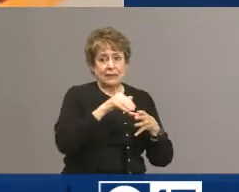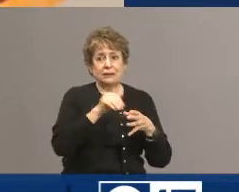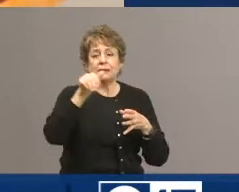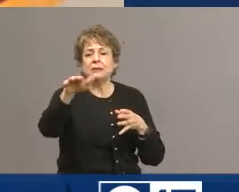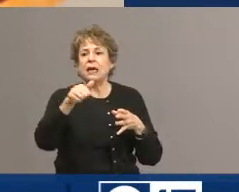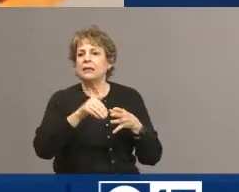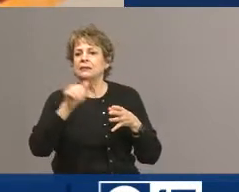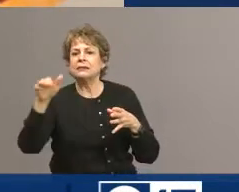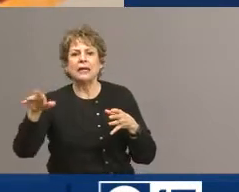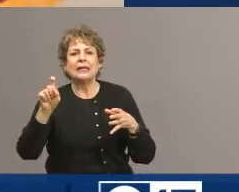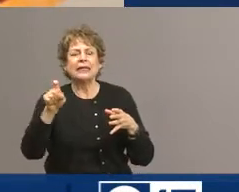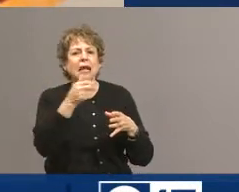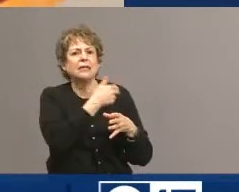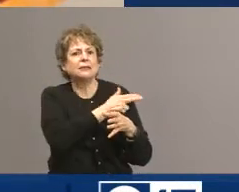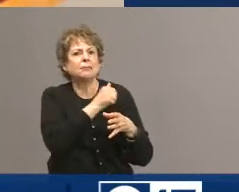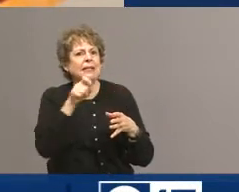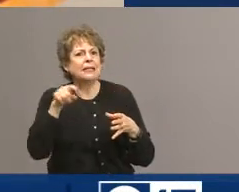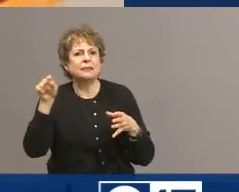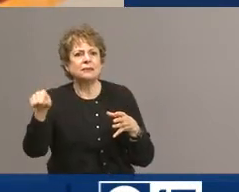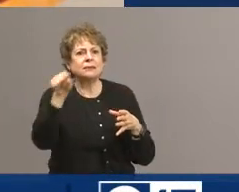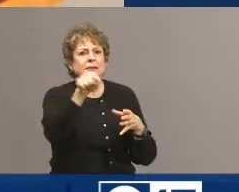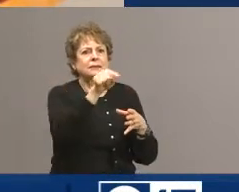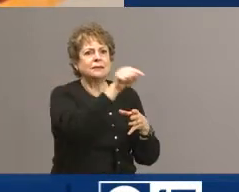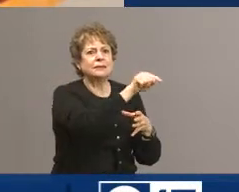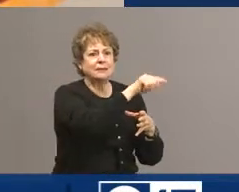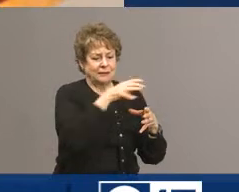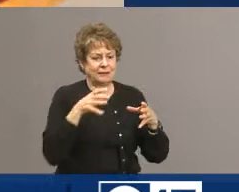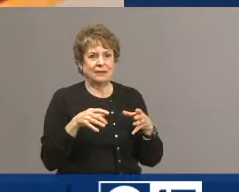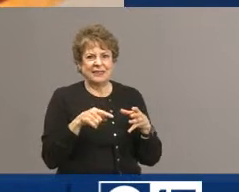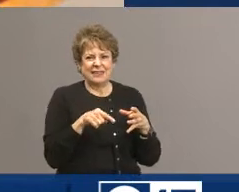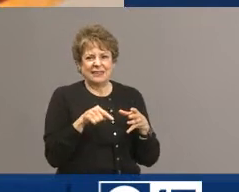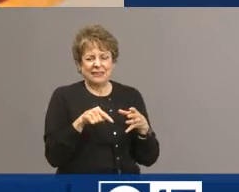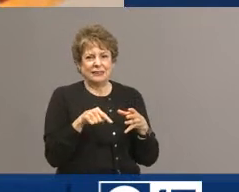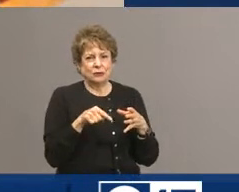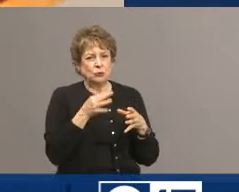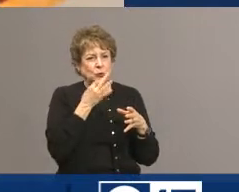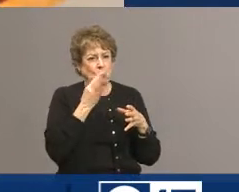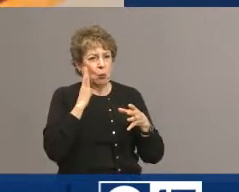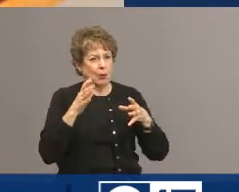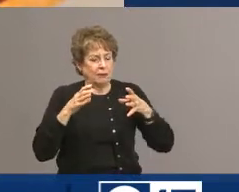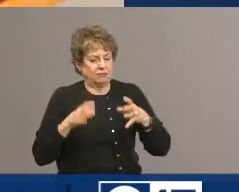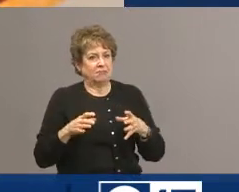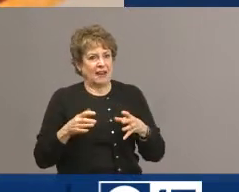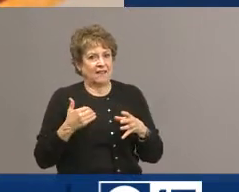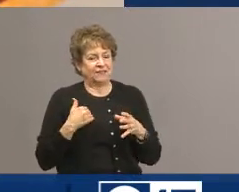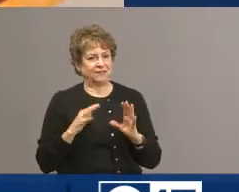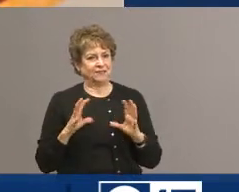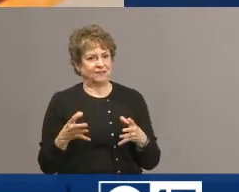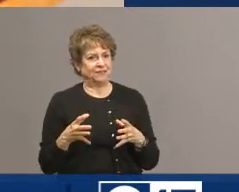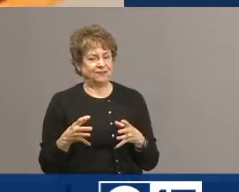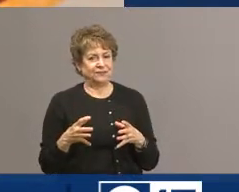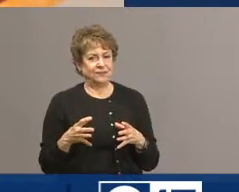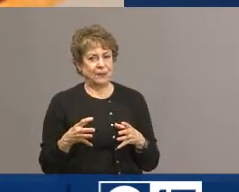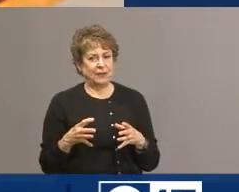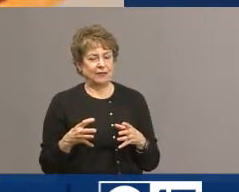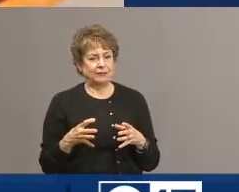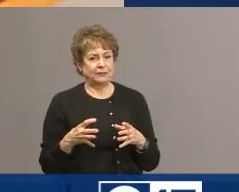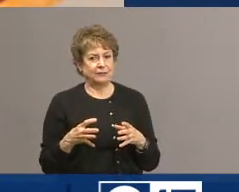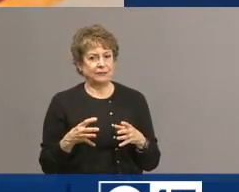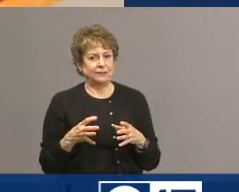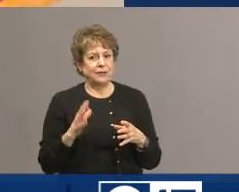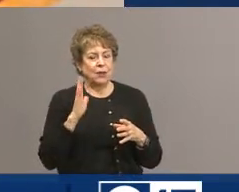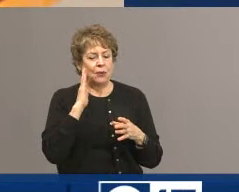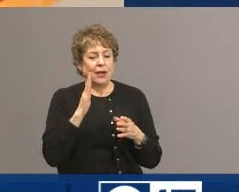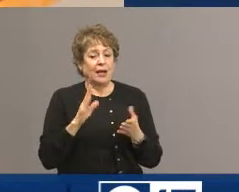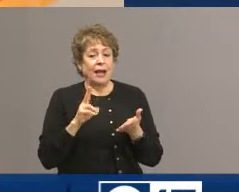process of finalizing a contract for staffing and running St. Luke's as well. We don't want to pull from the pool of Arizona nurses, so we are